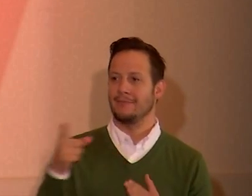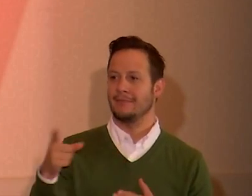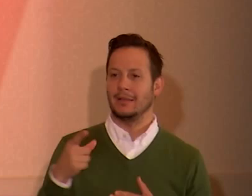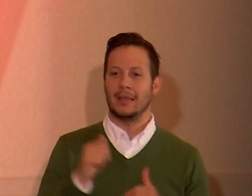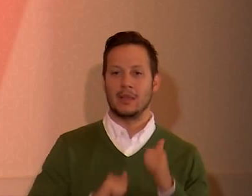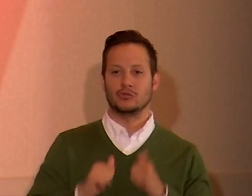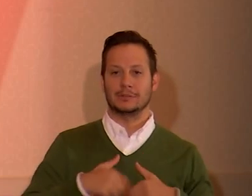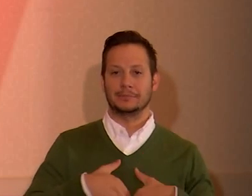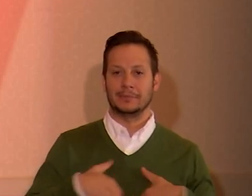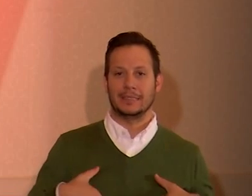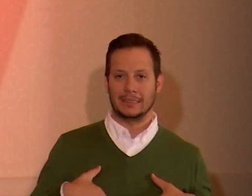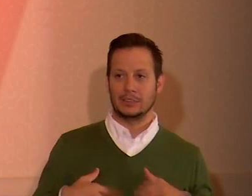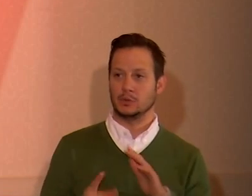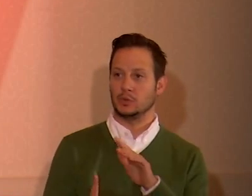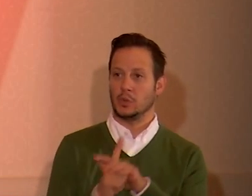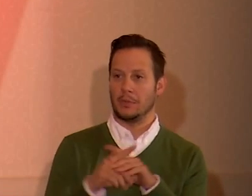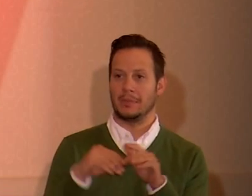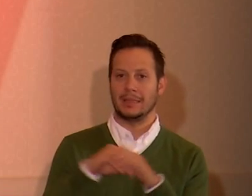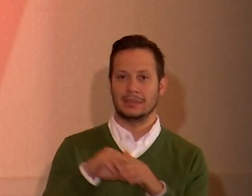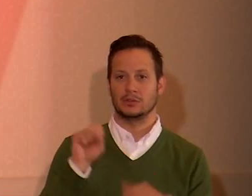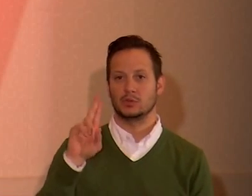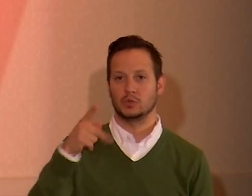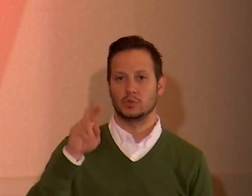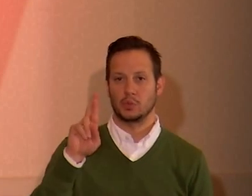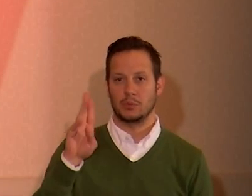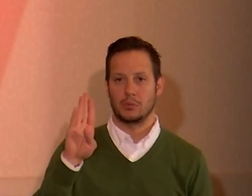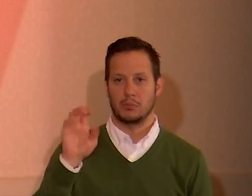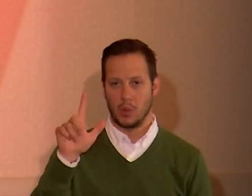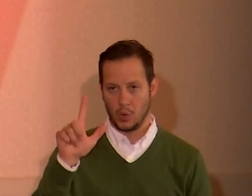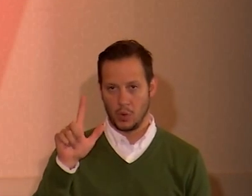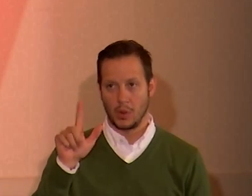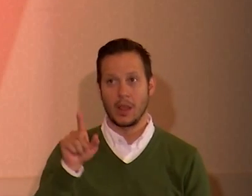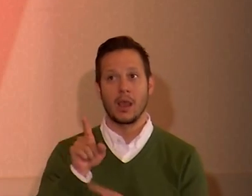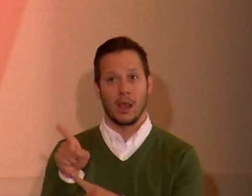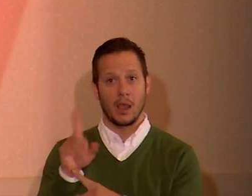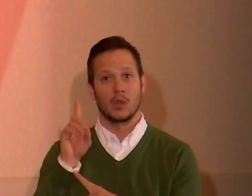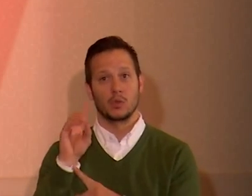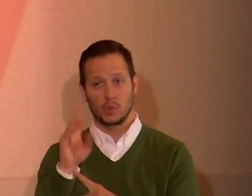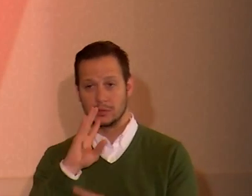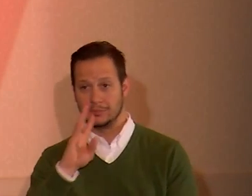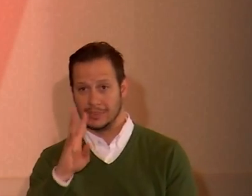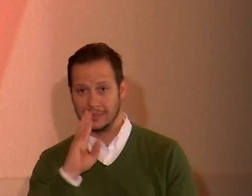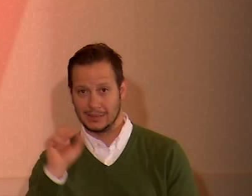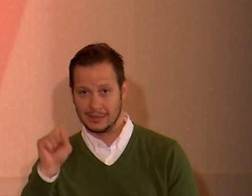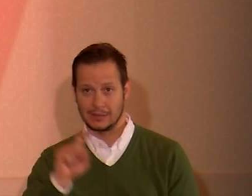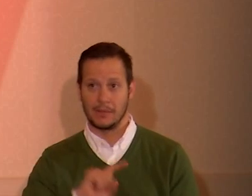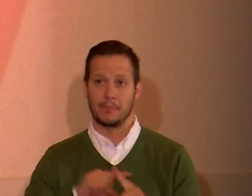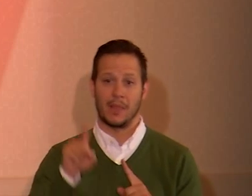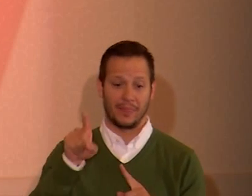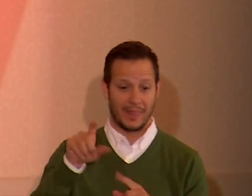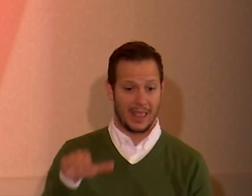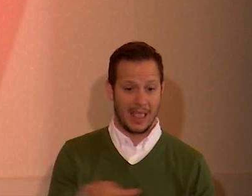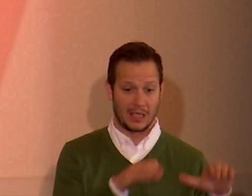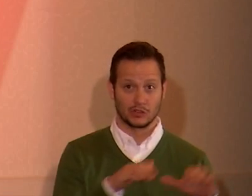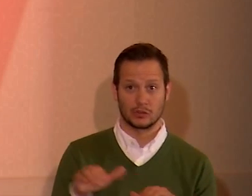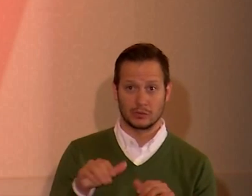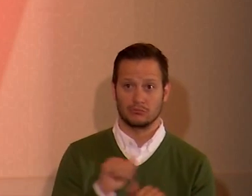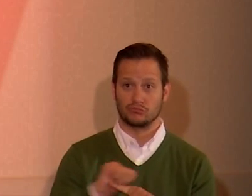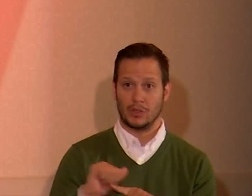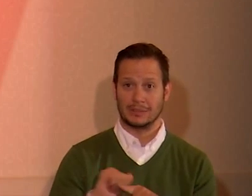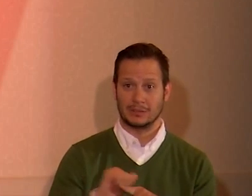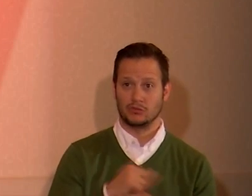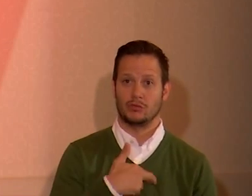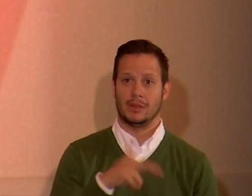appear at an ad during the Super Bowl. So they do speak, but do they exercise religion? And the answer there